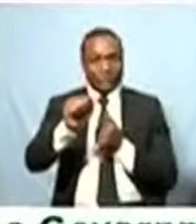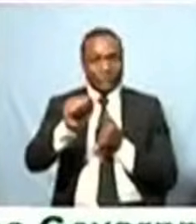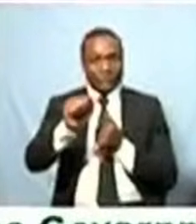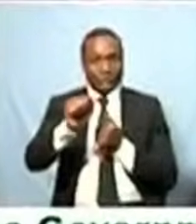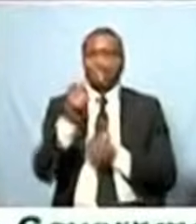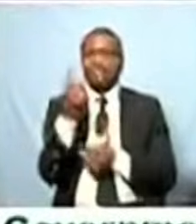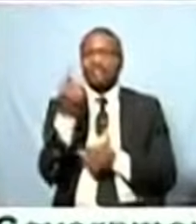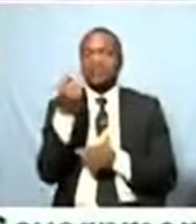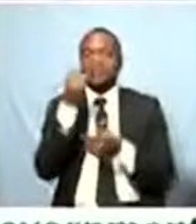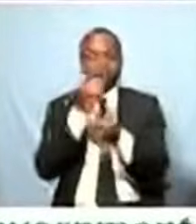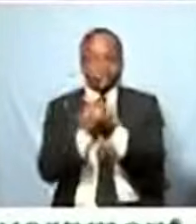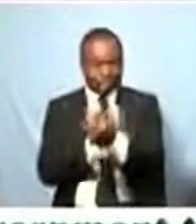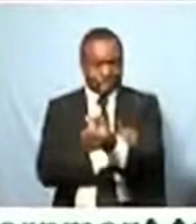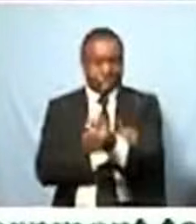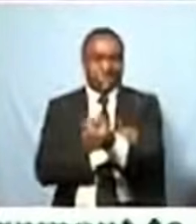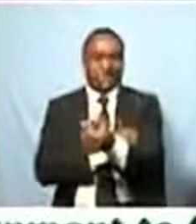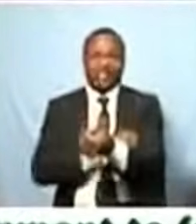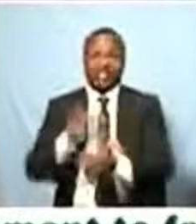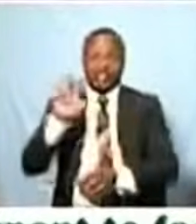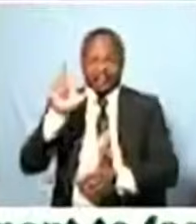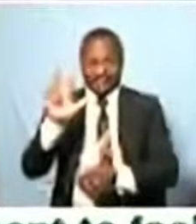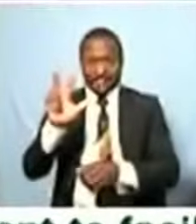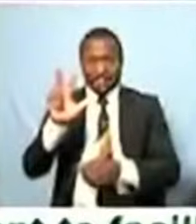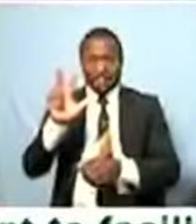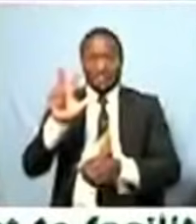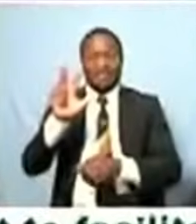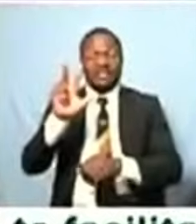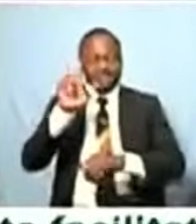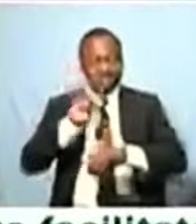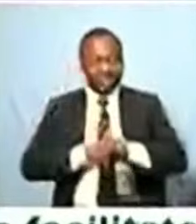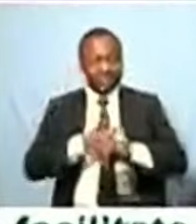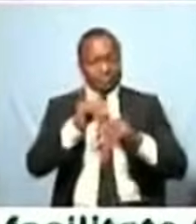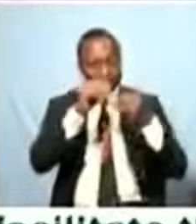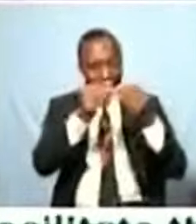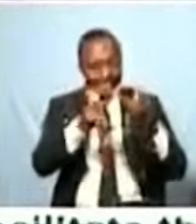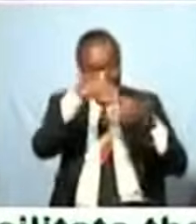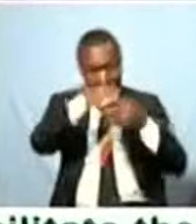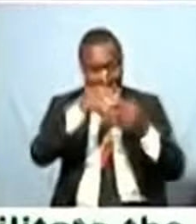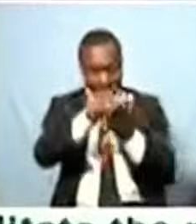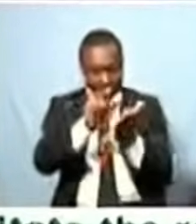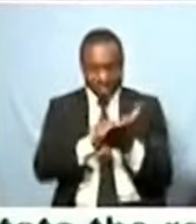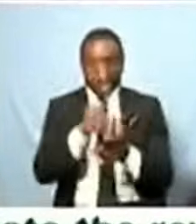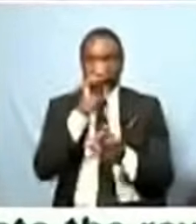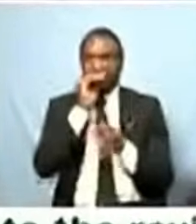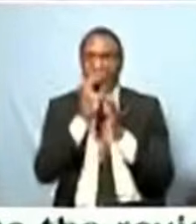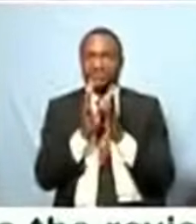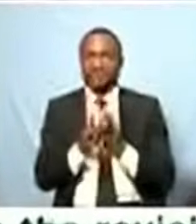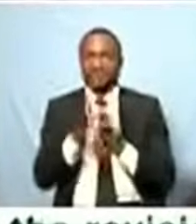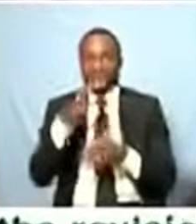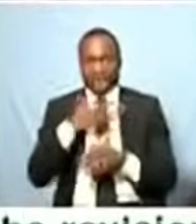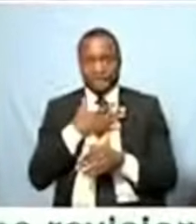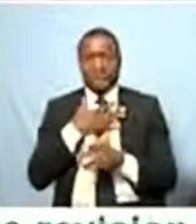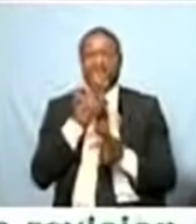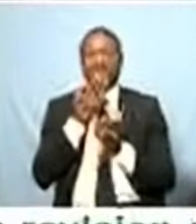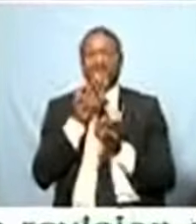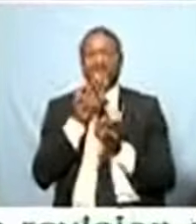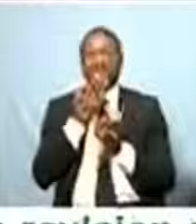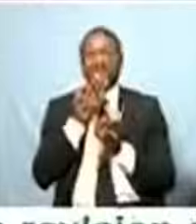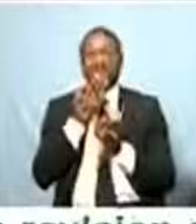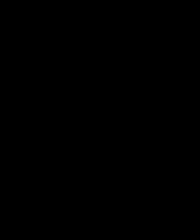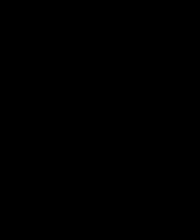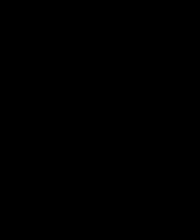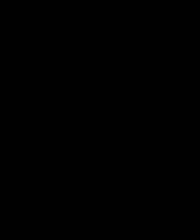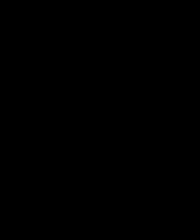11 subjects within the 3 attempts that are provided for in the law, Madam Speaker, my submission is